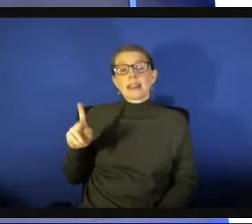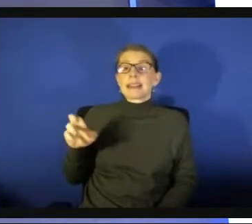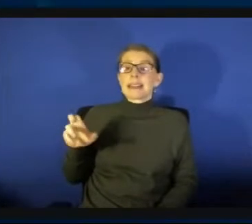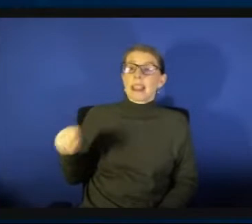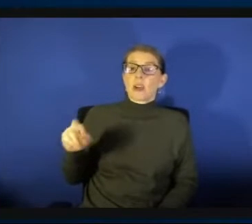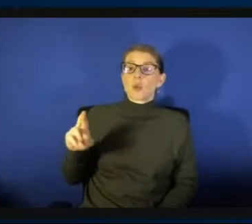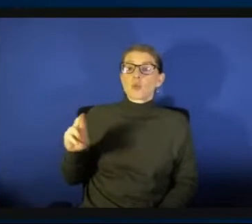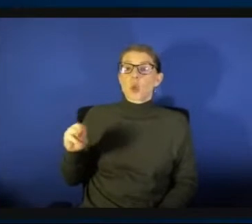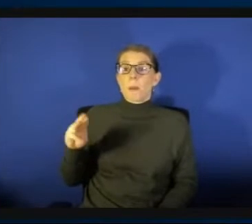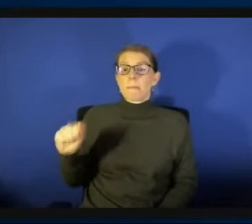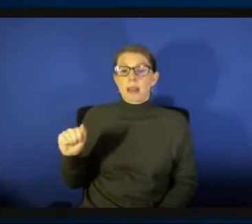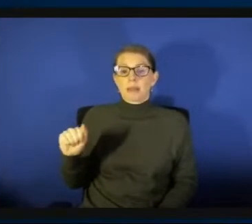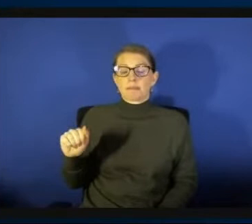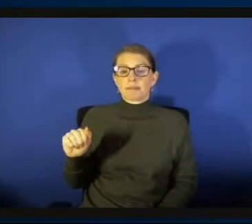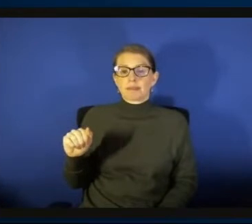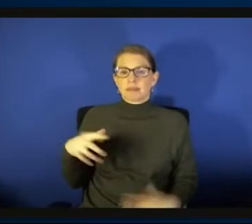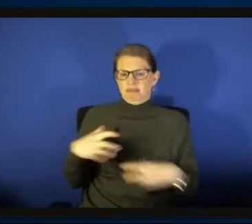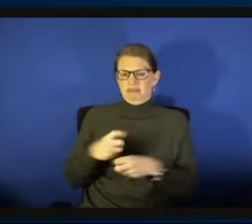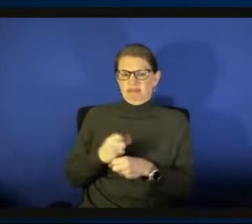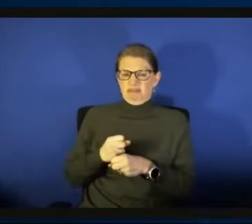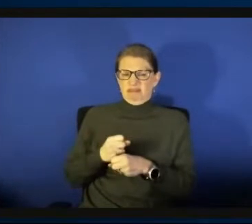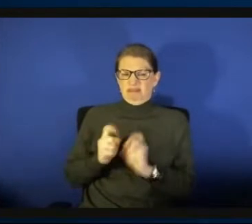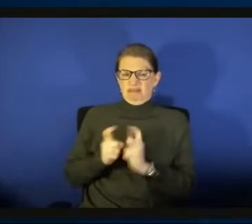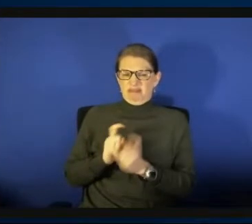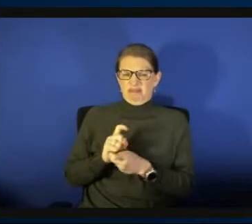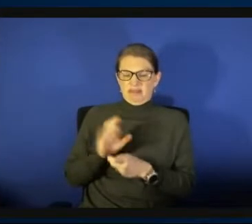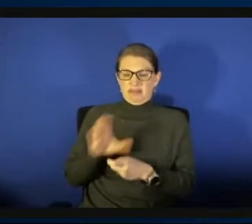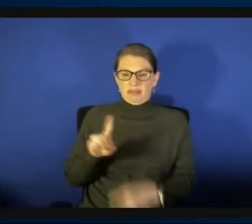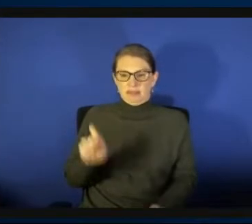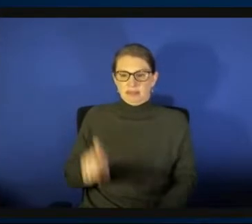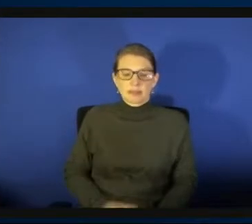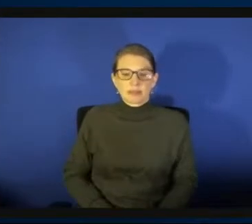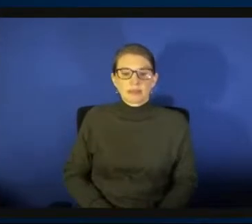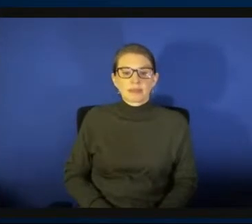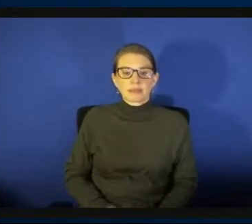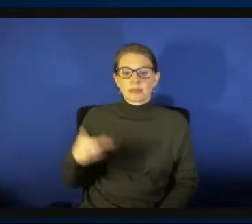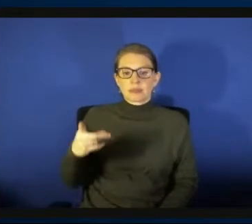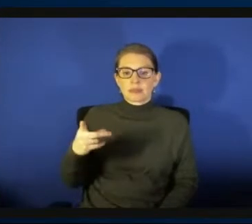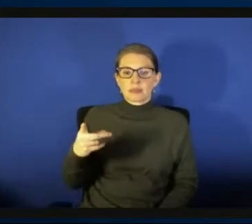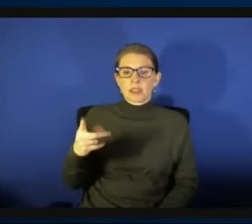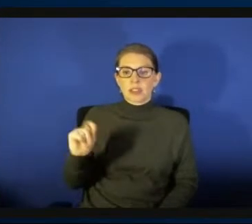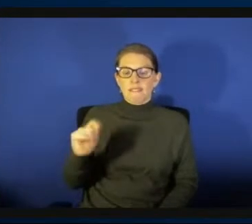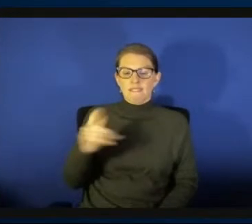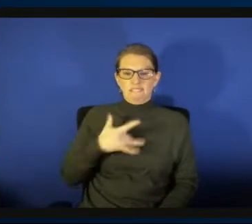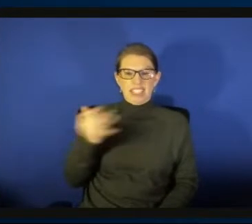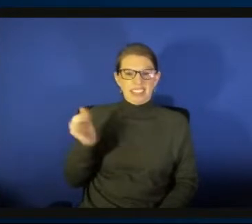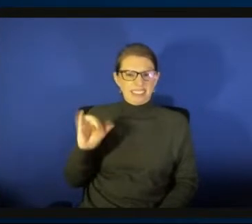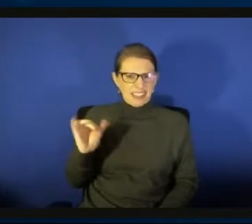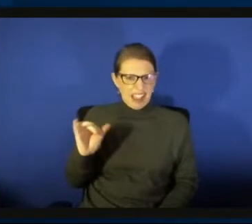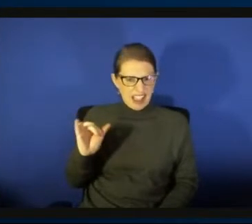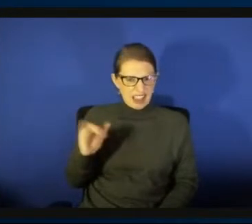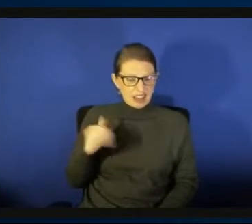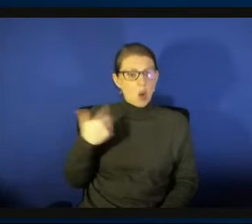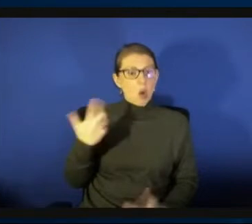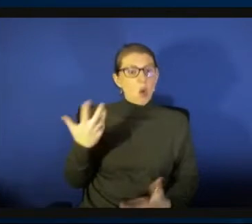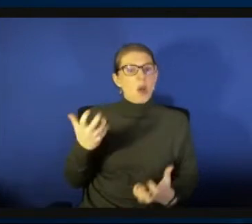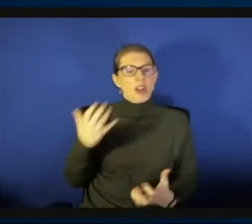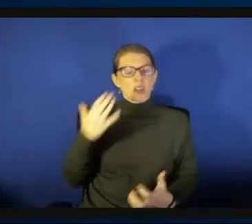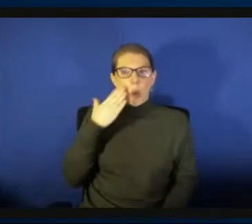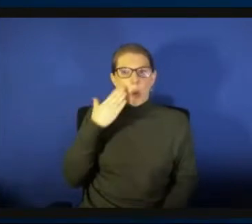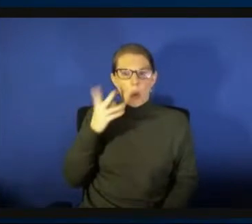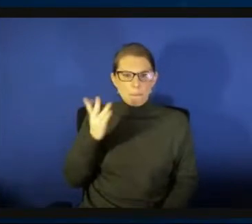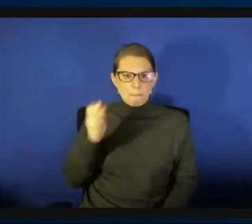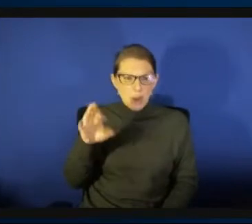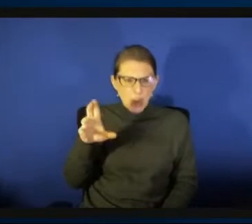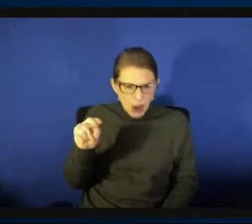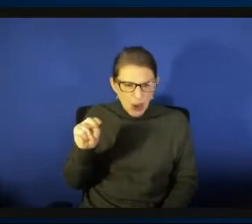I'm going to paraphrase Isaac's question. Isaac wants to know what proton therapy feels like, wants to know if it burns at all.